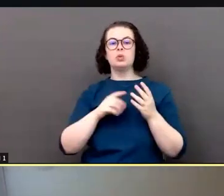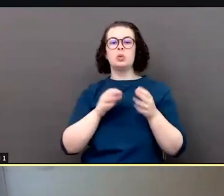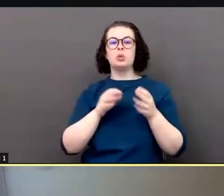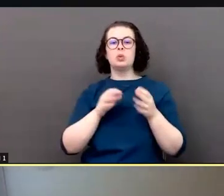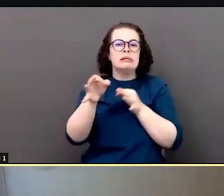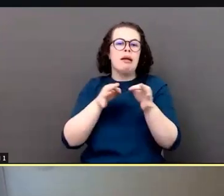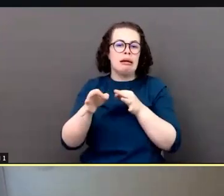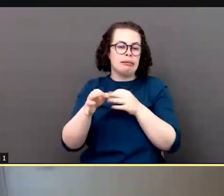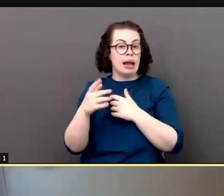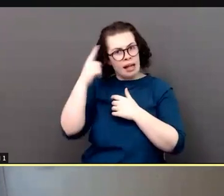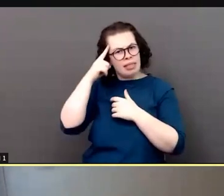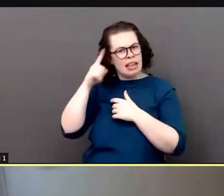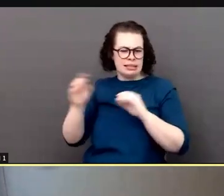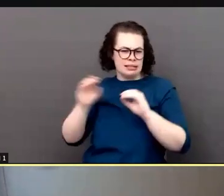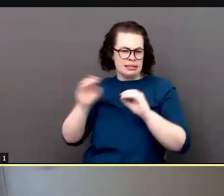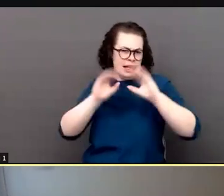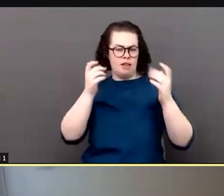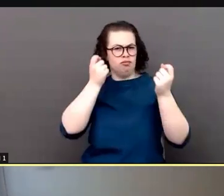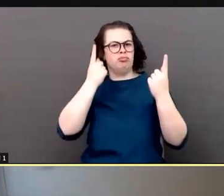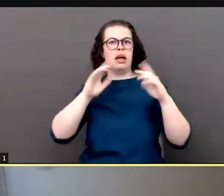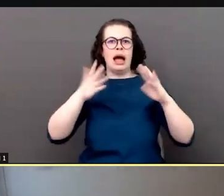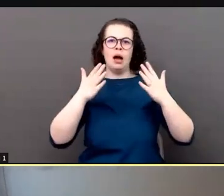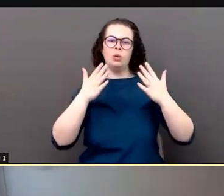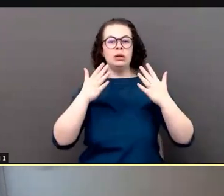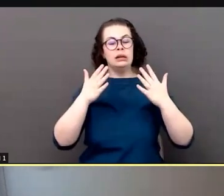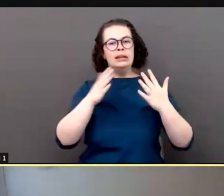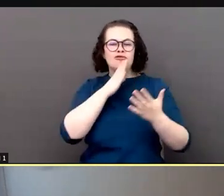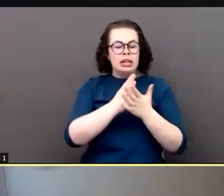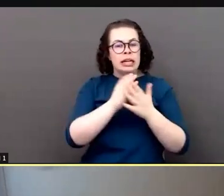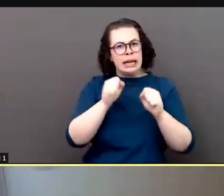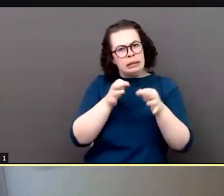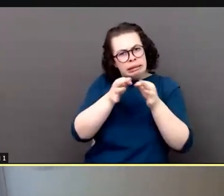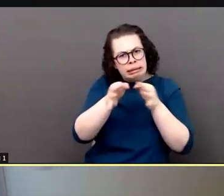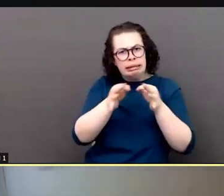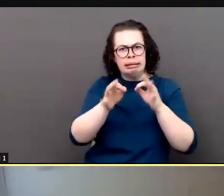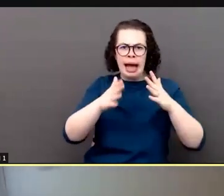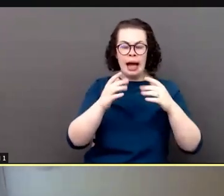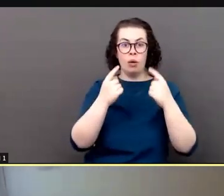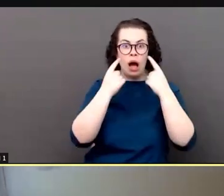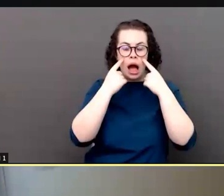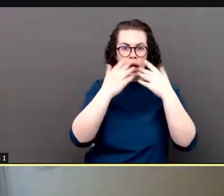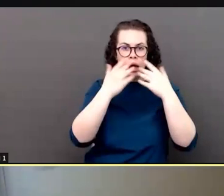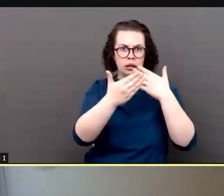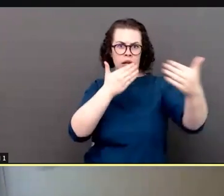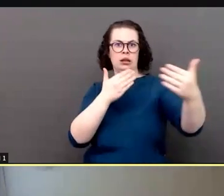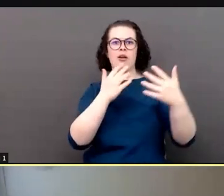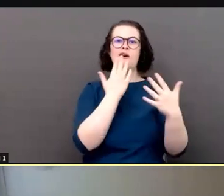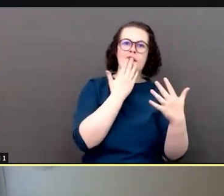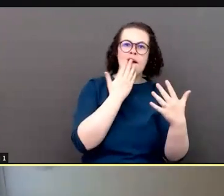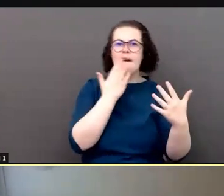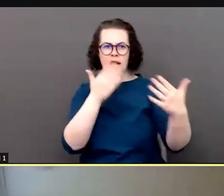with visual contrast, which is pretty difficult for most people and consultants to grasp. So there's a whole series